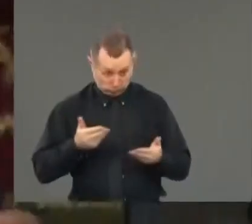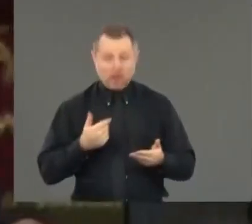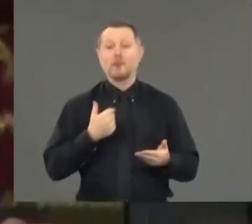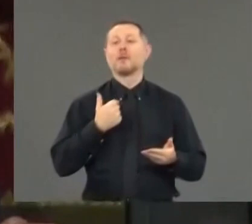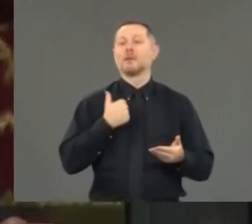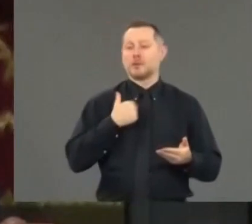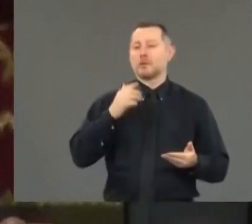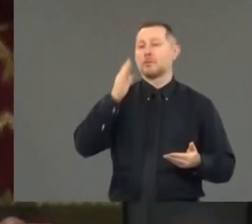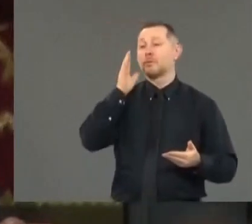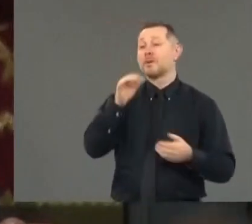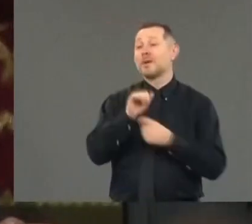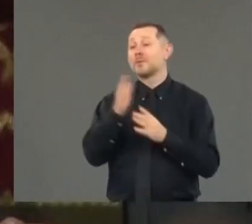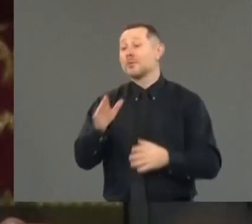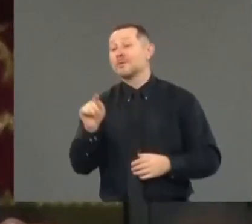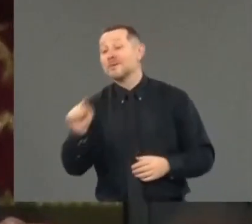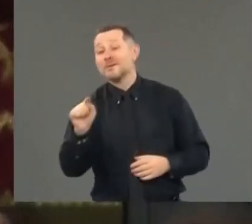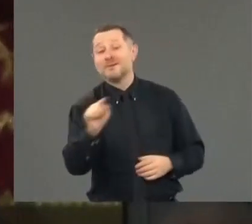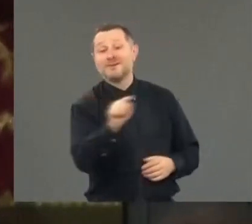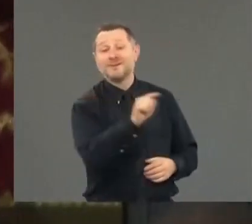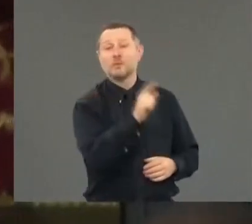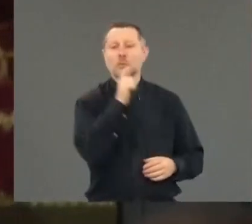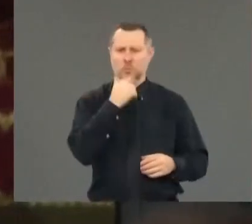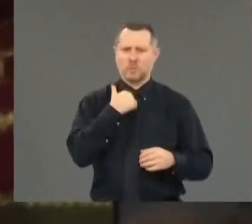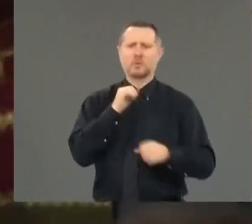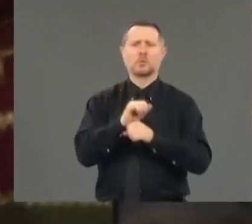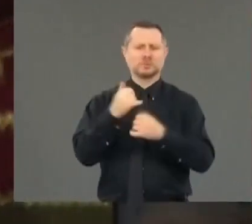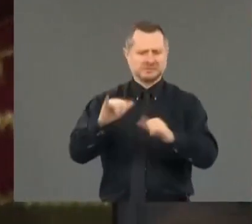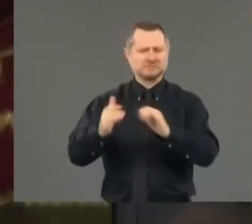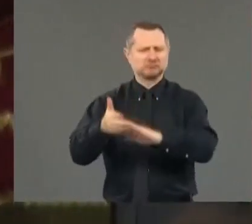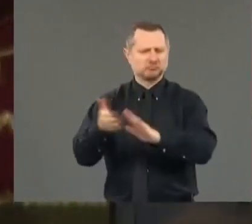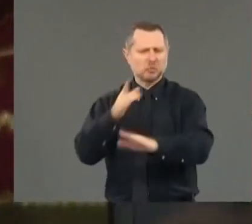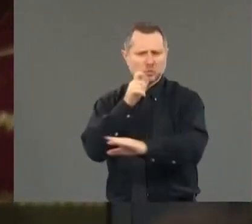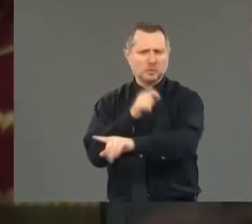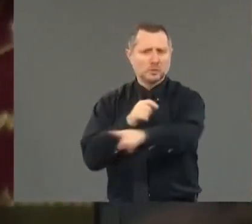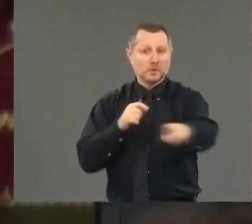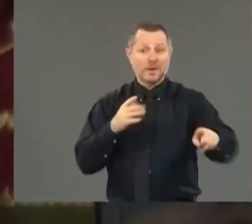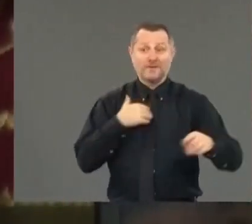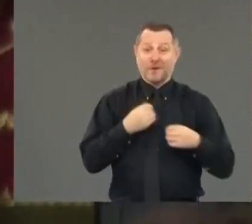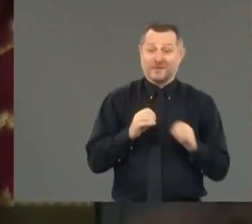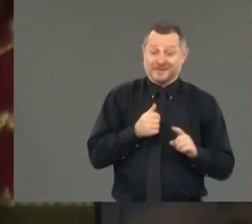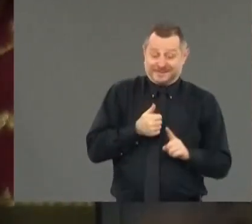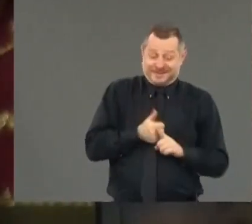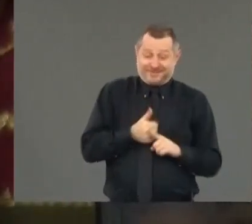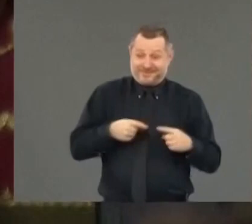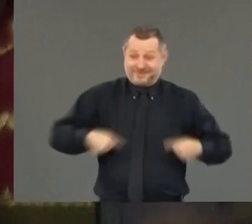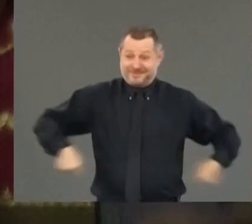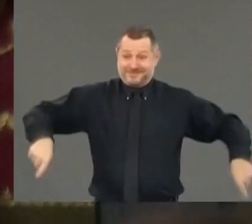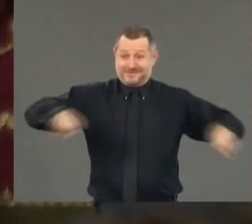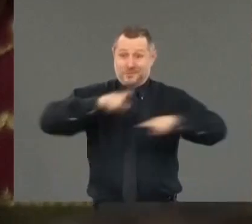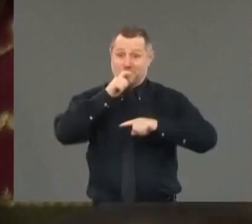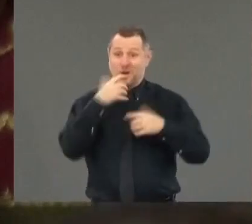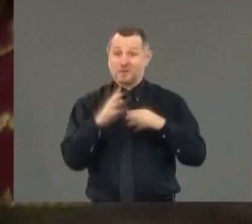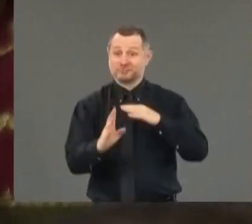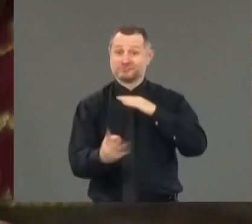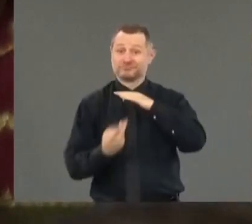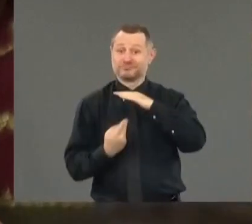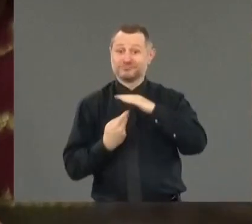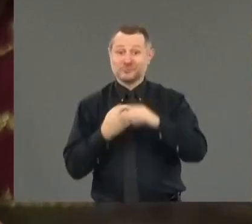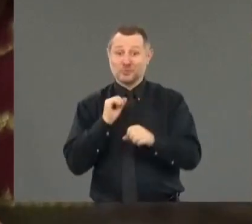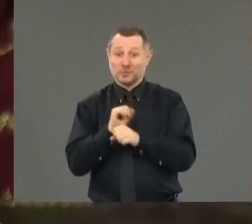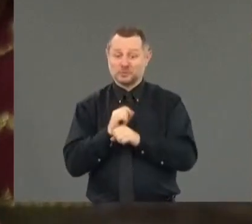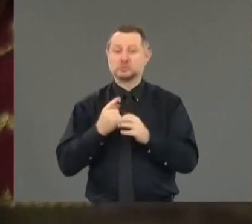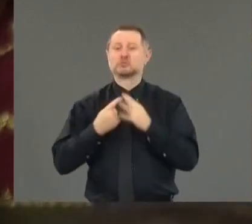those employees have been operating. As far as the offices specifically and office-based, those are being ramped up as we put